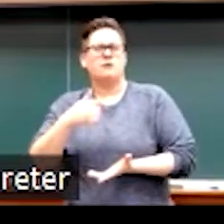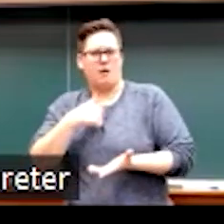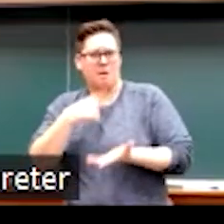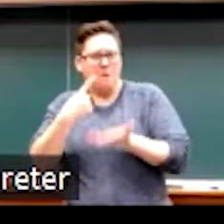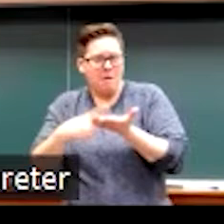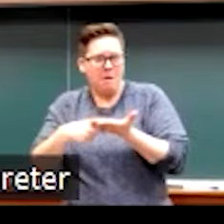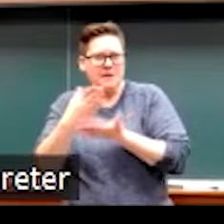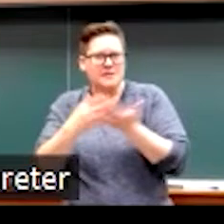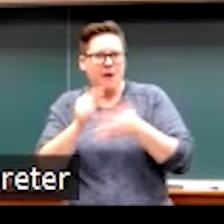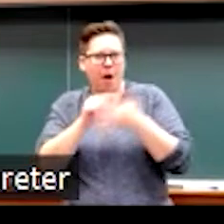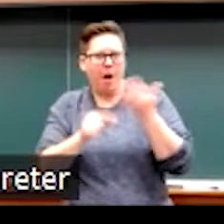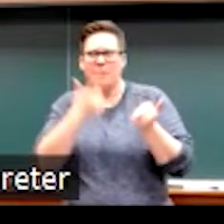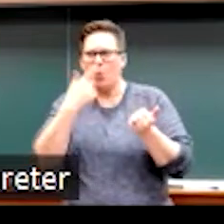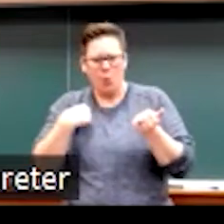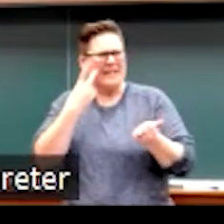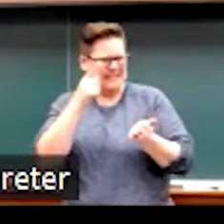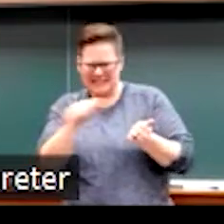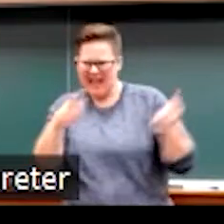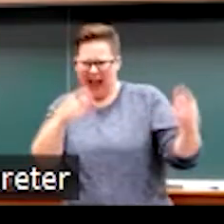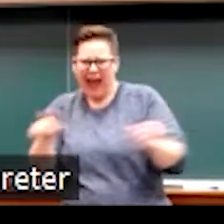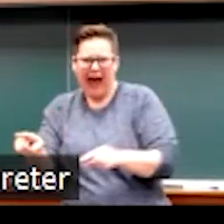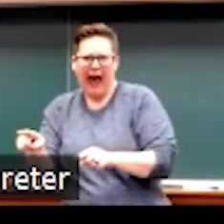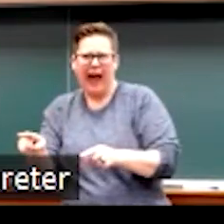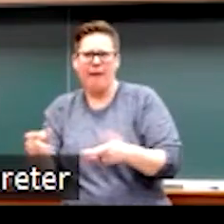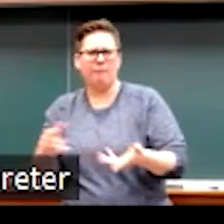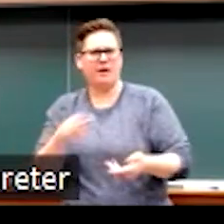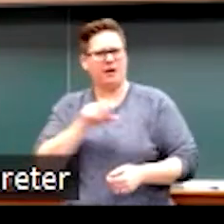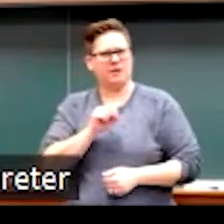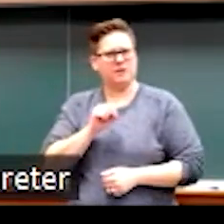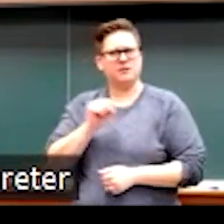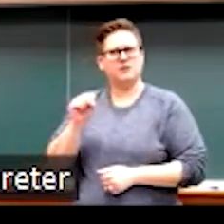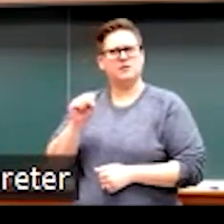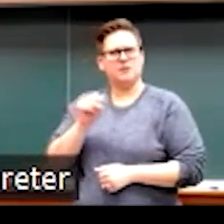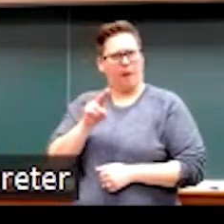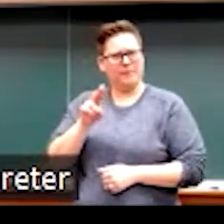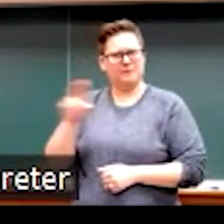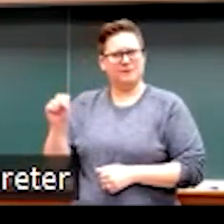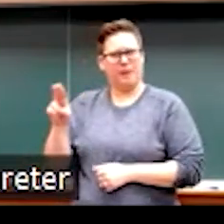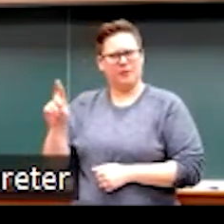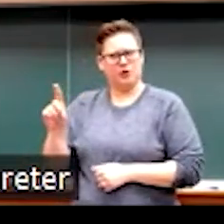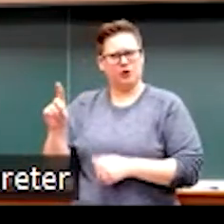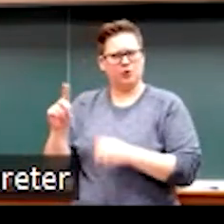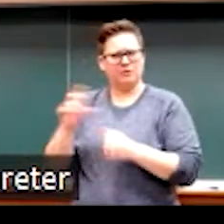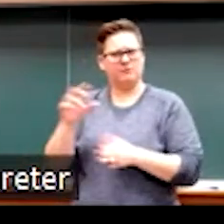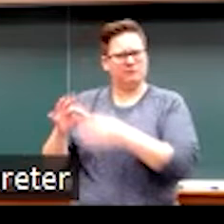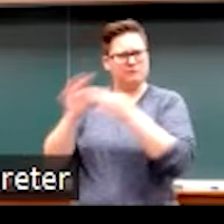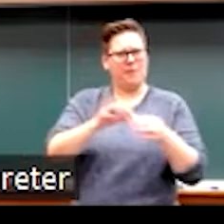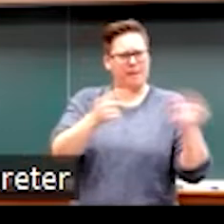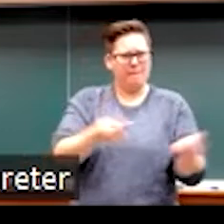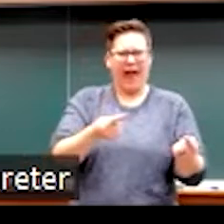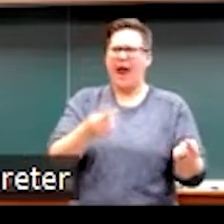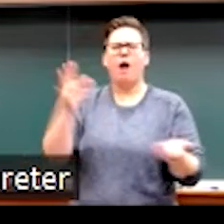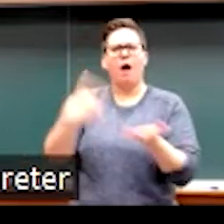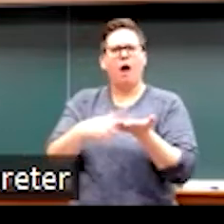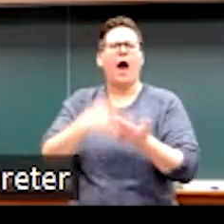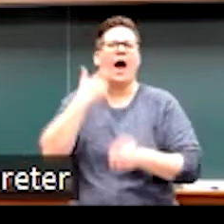about some of these interesting effects that we saw, that substance use could lead to pain. And we had a discussion about, well, what about from an